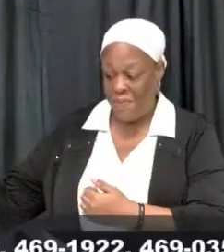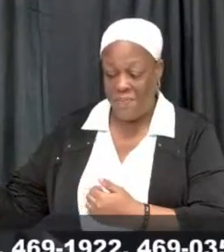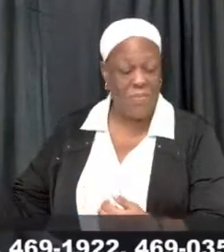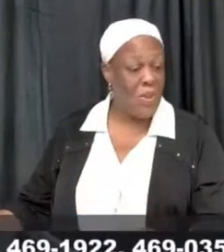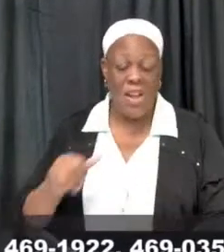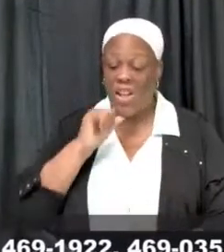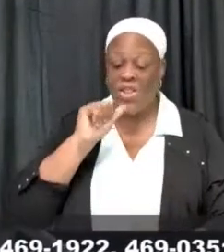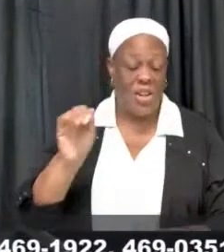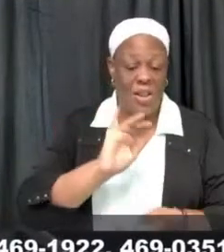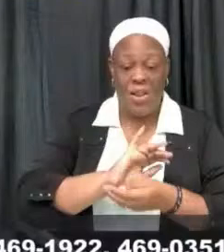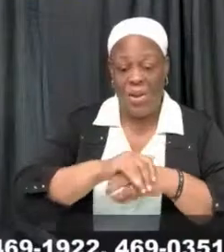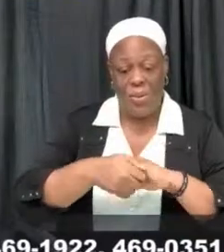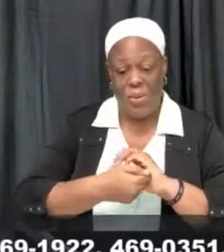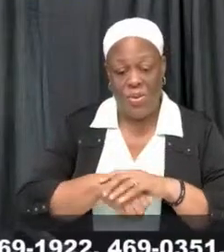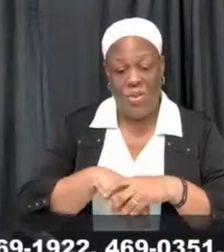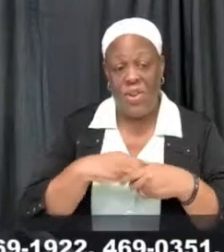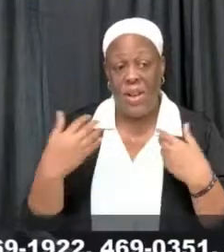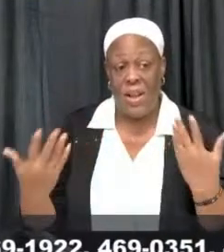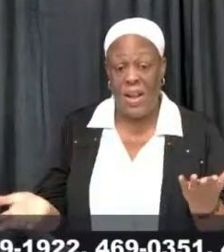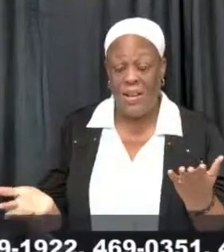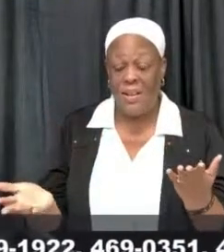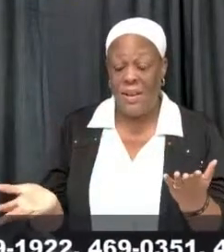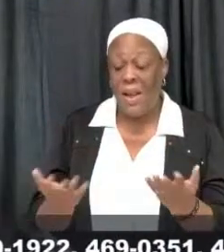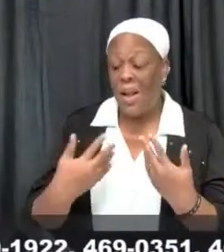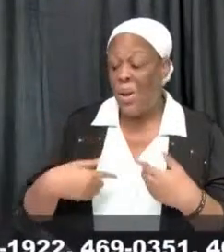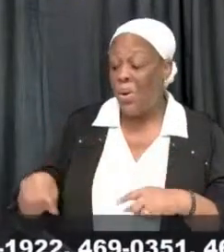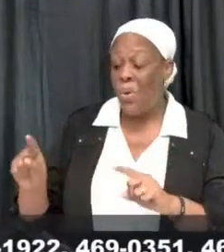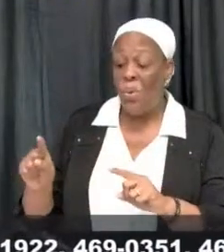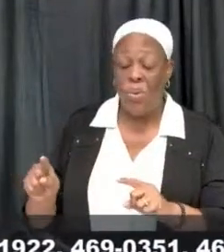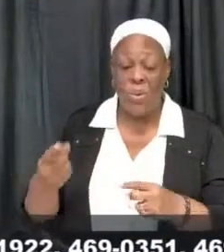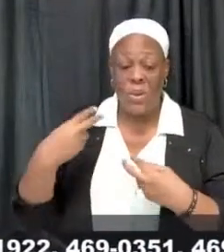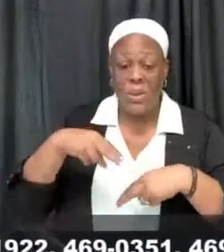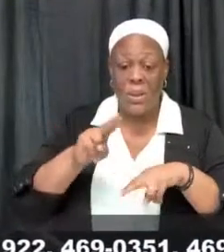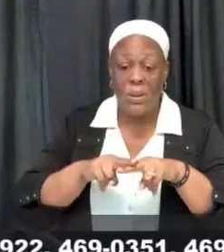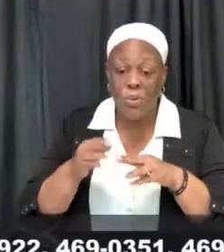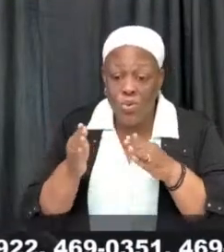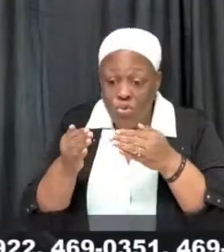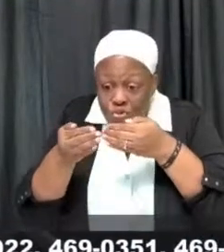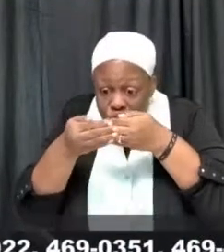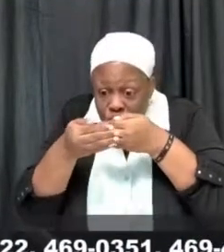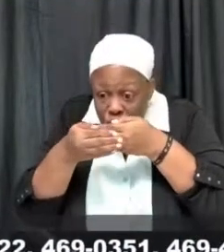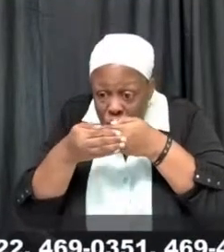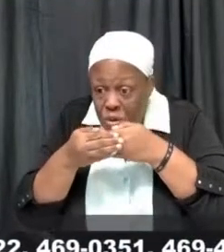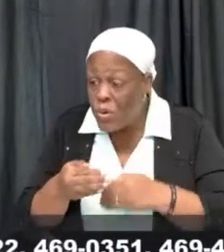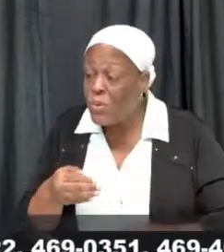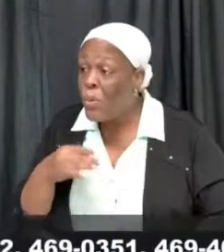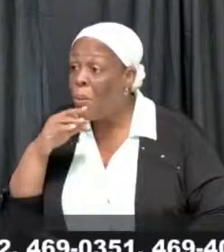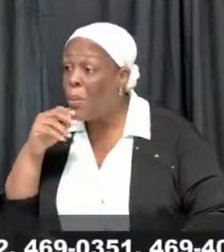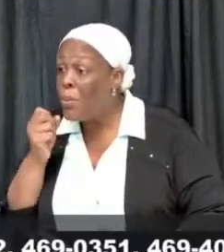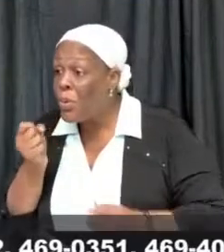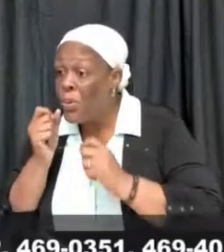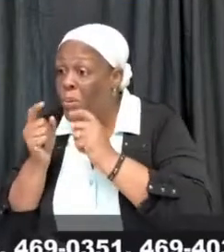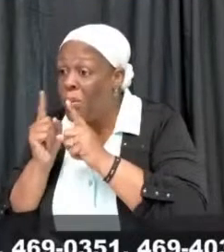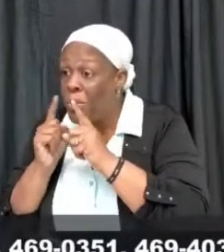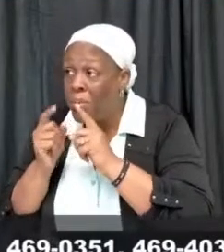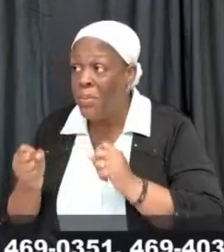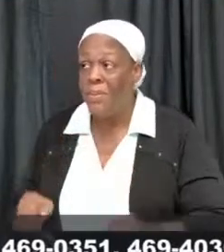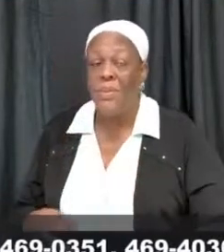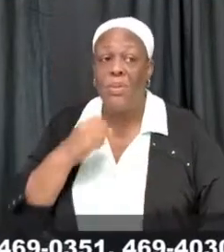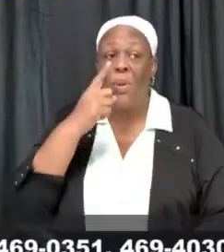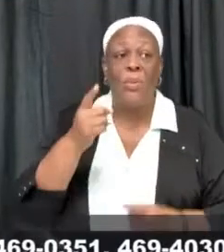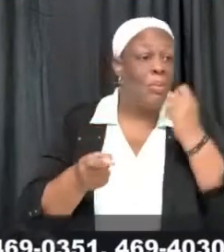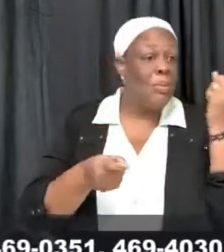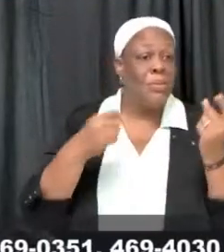hand hygiene. Instead, they interact dangerously close with other persons who are not from their